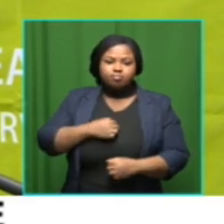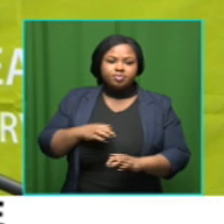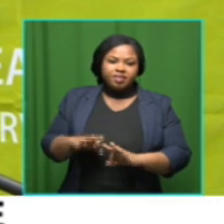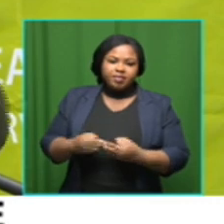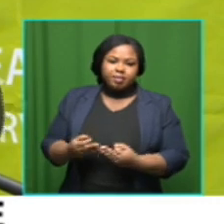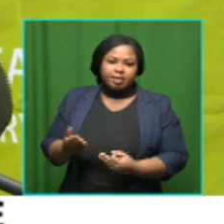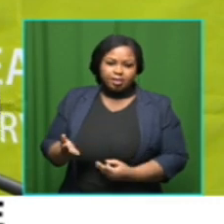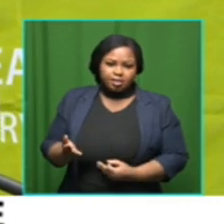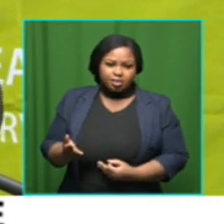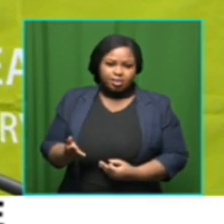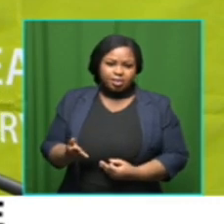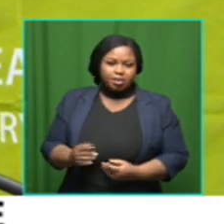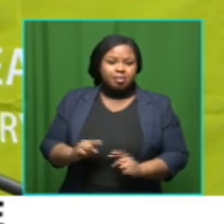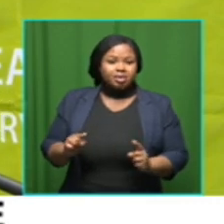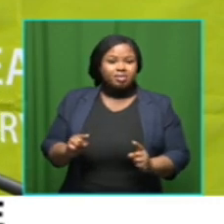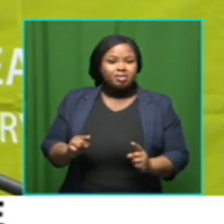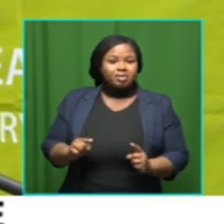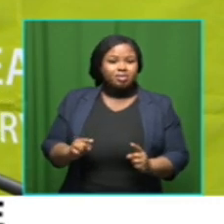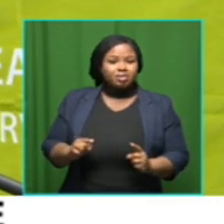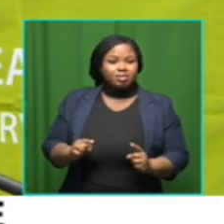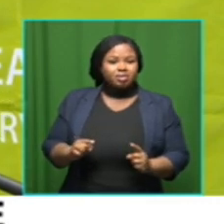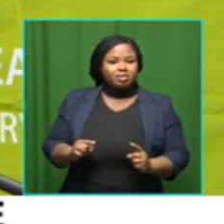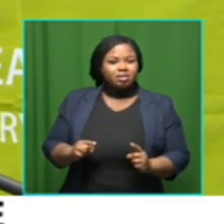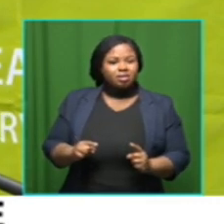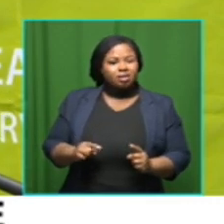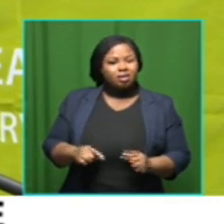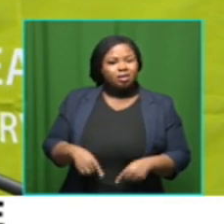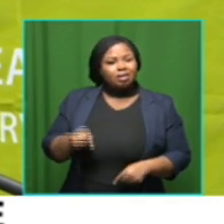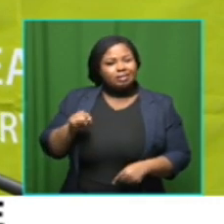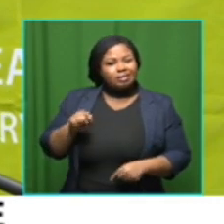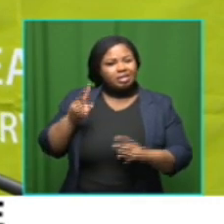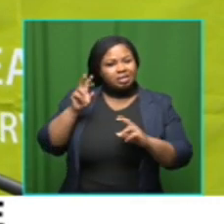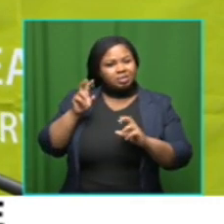family, that what are the means that, what was the